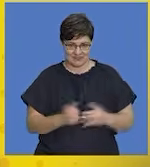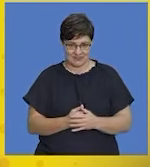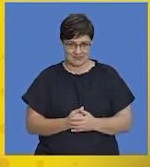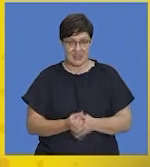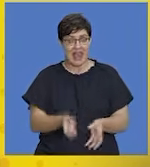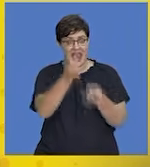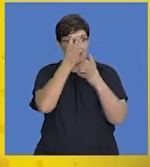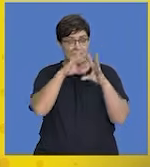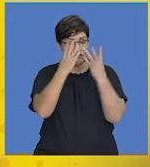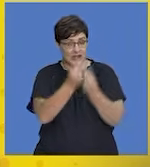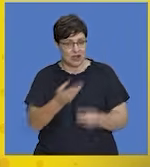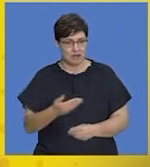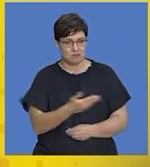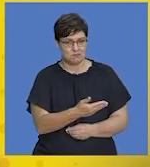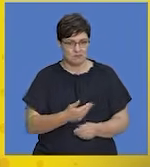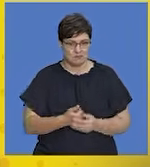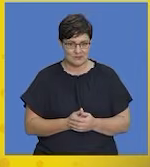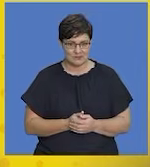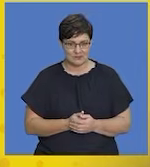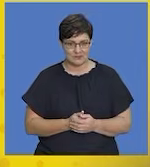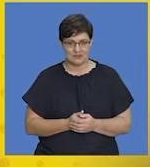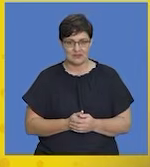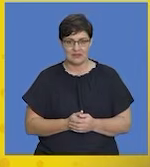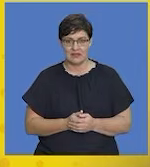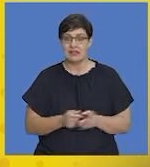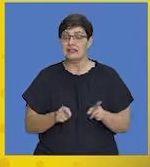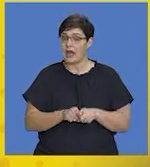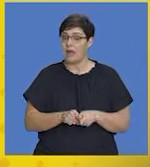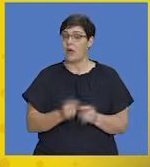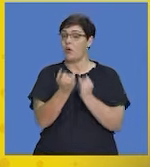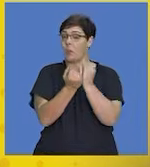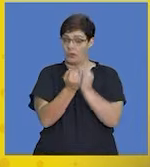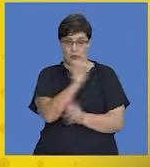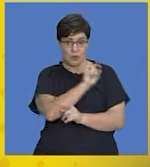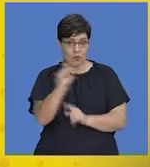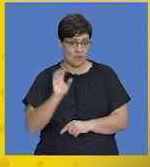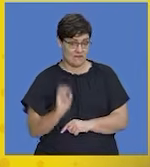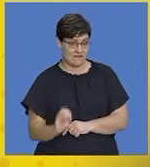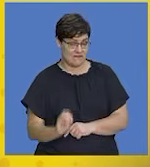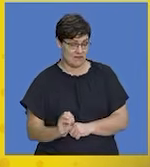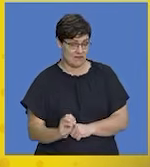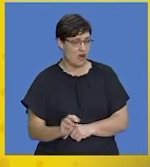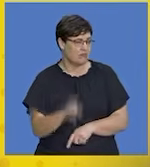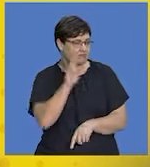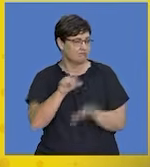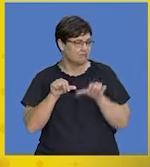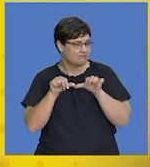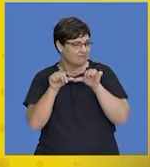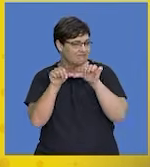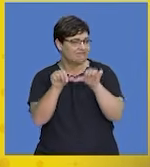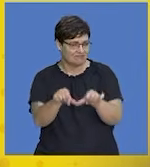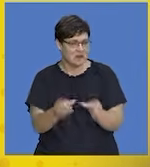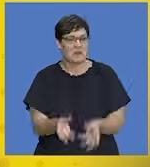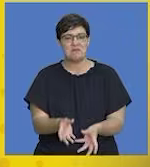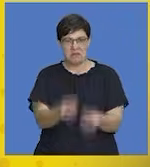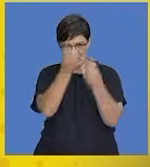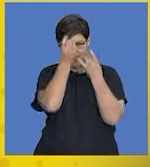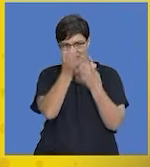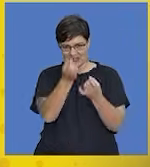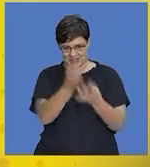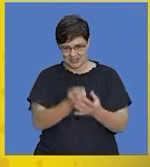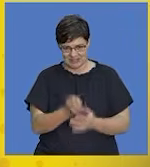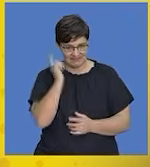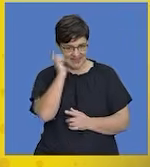All of the details are on the screen. We also have a cool competition going on for you guys, so please stay tuned to get all of those